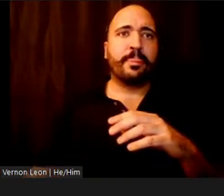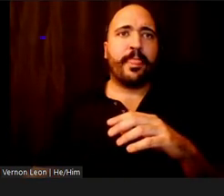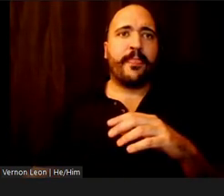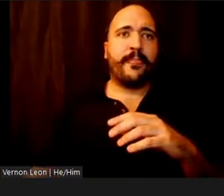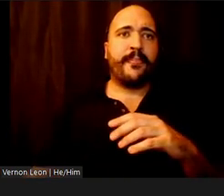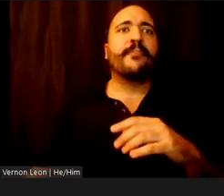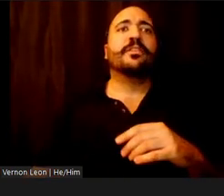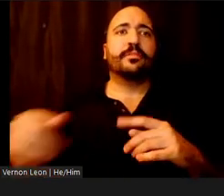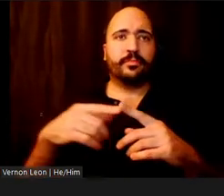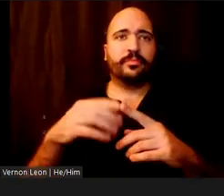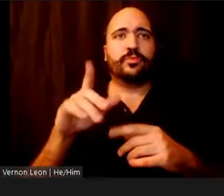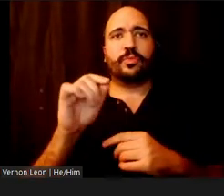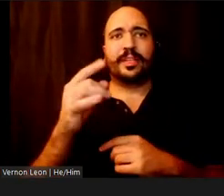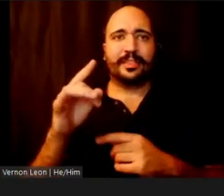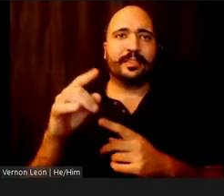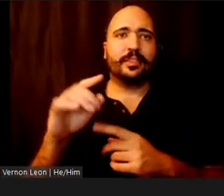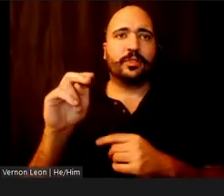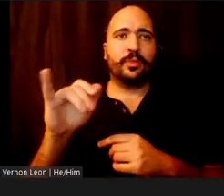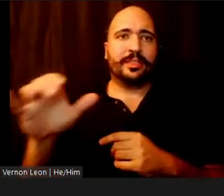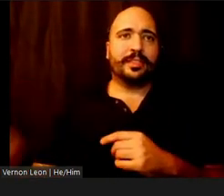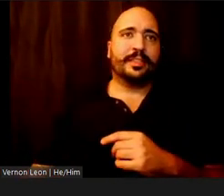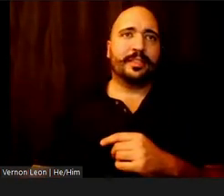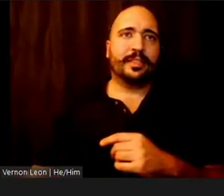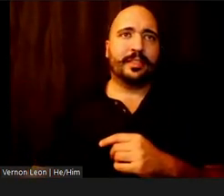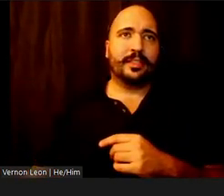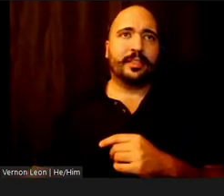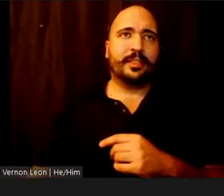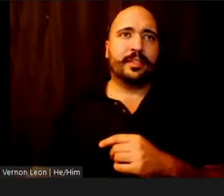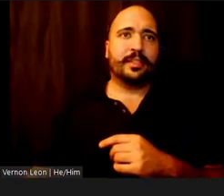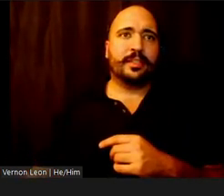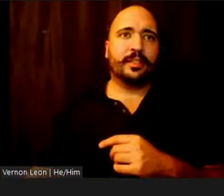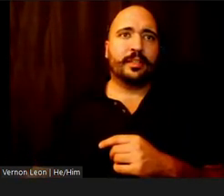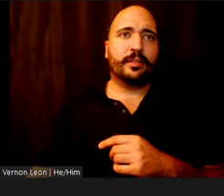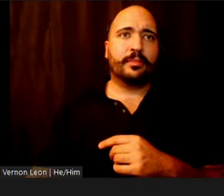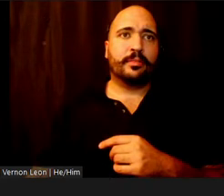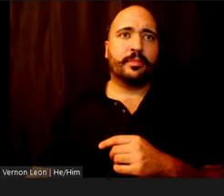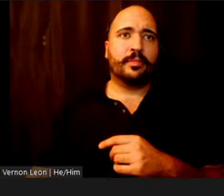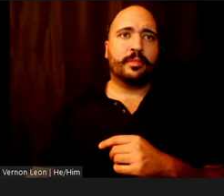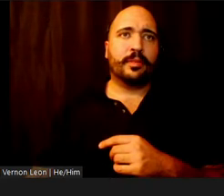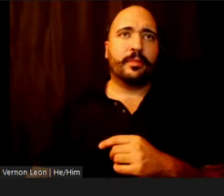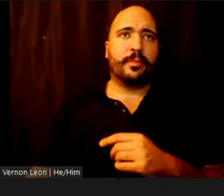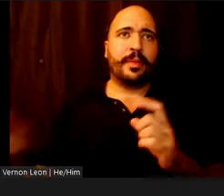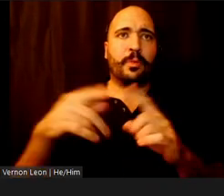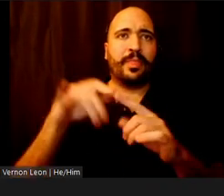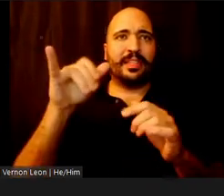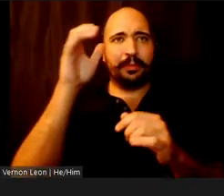York City Advisory Panel. Many of them came back with the same concept of congestion pricing.